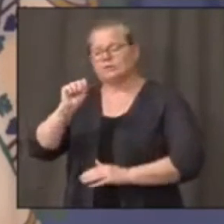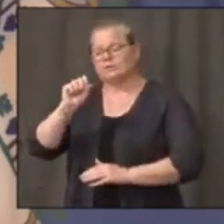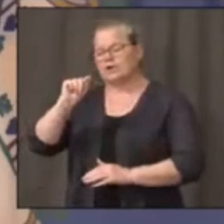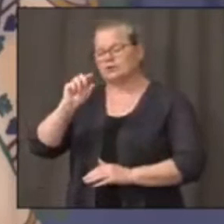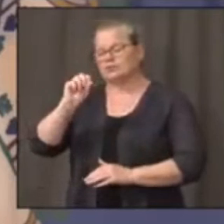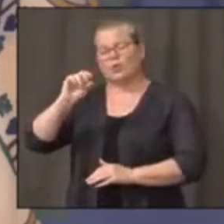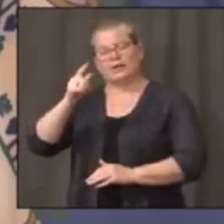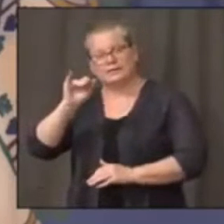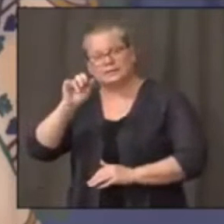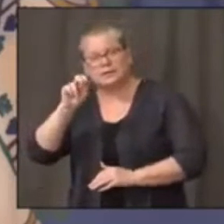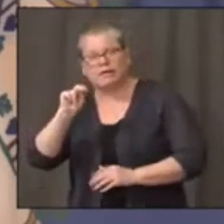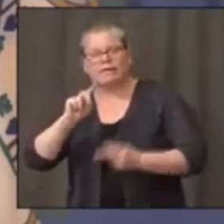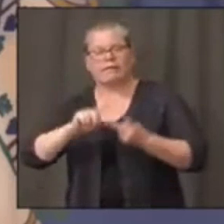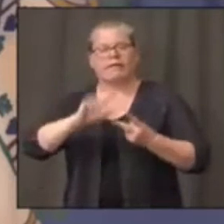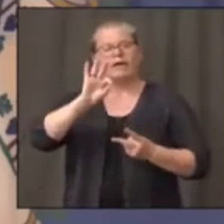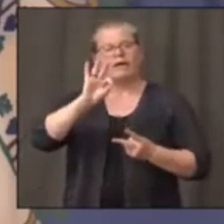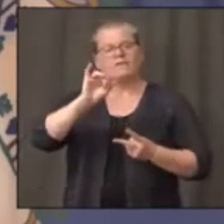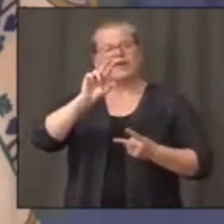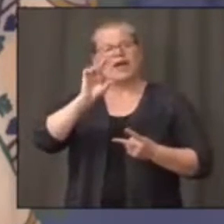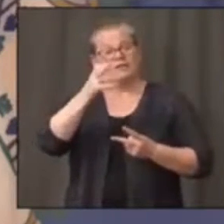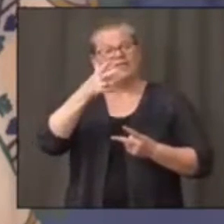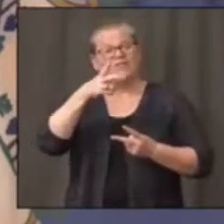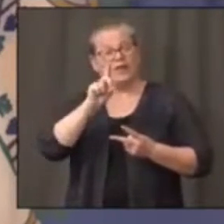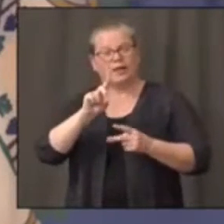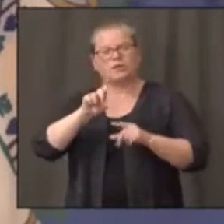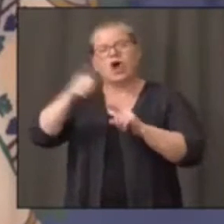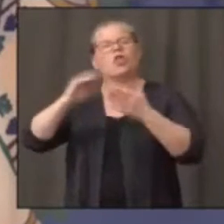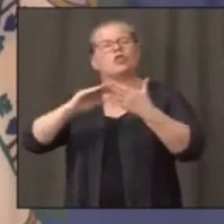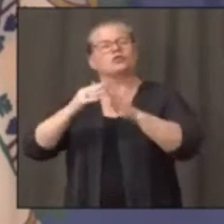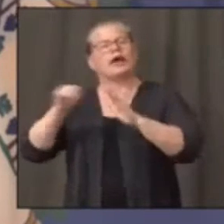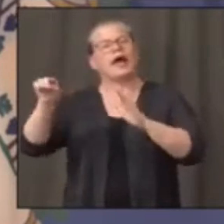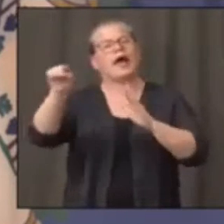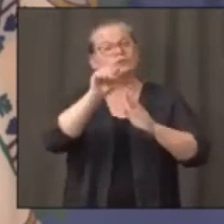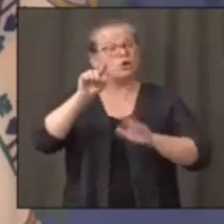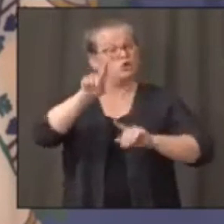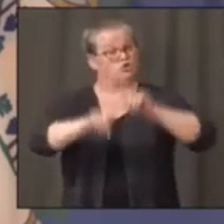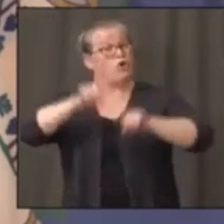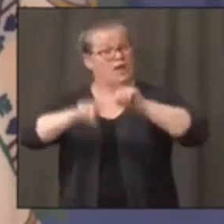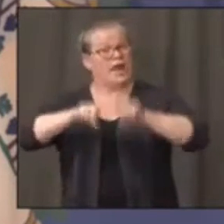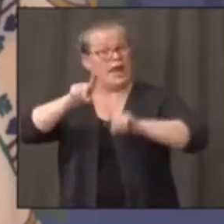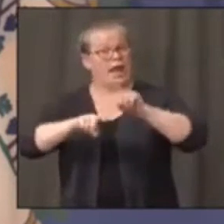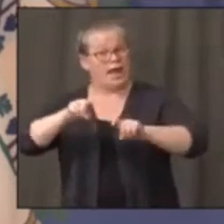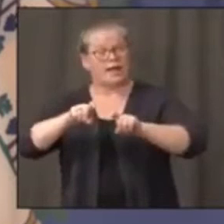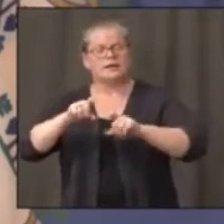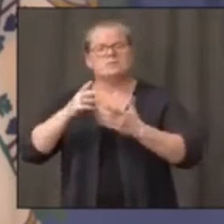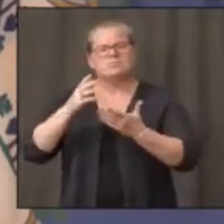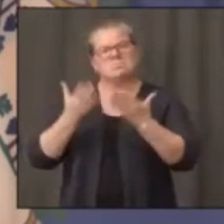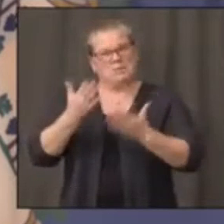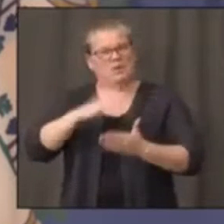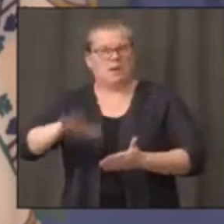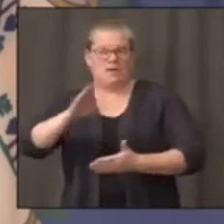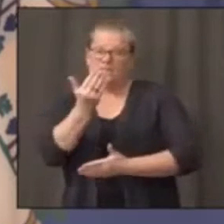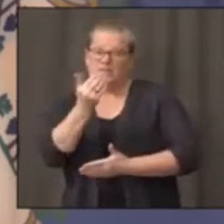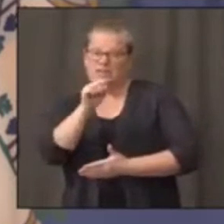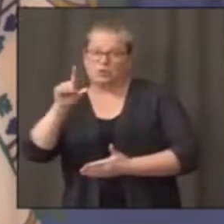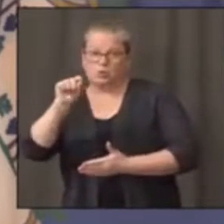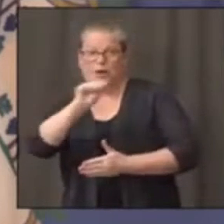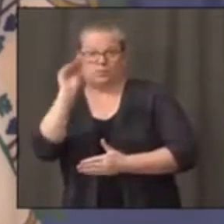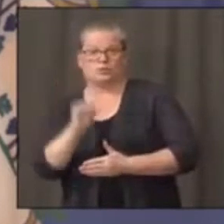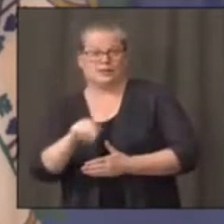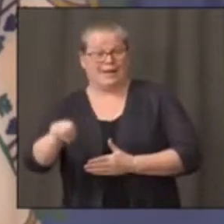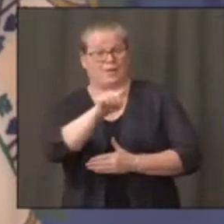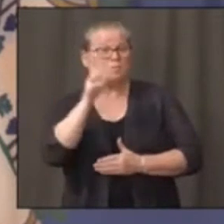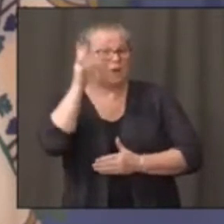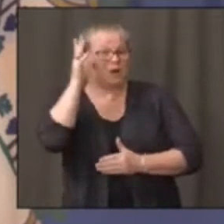like probably 15 to 20% of the parents may want to take advantage of that homeschooling option to start off.